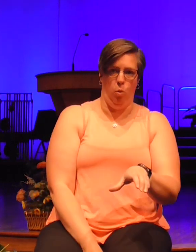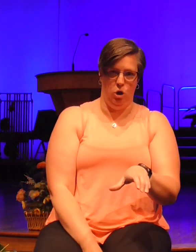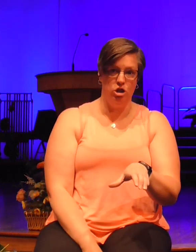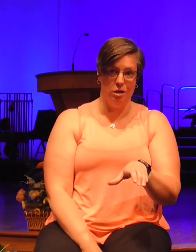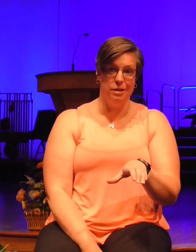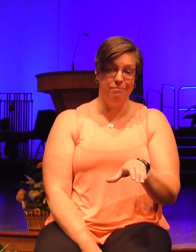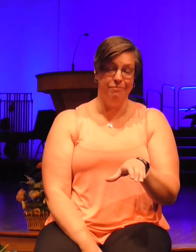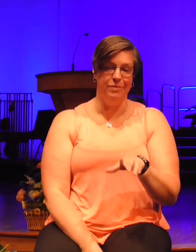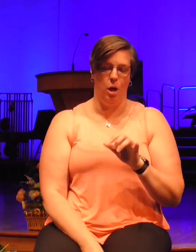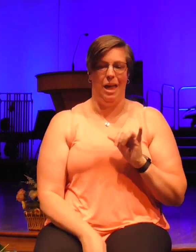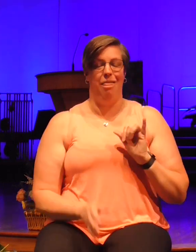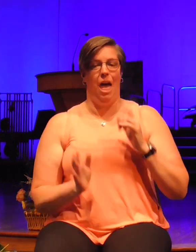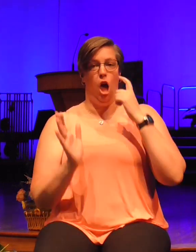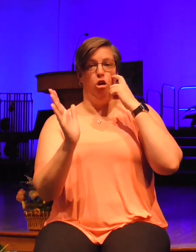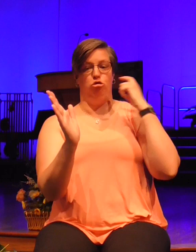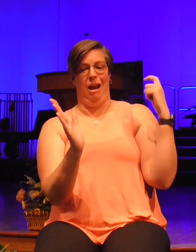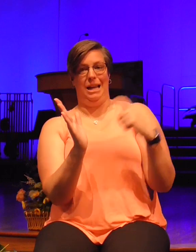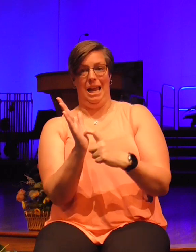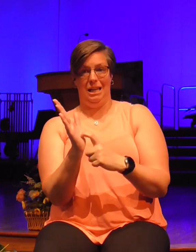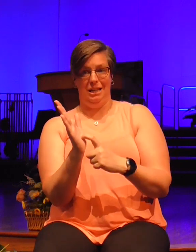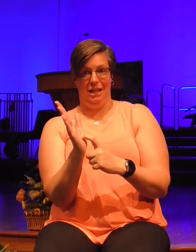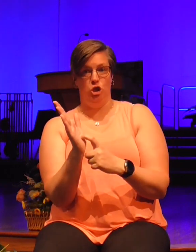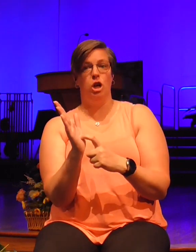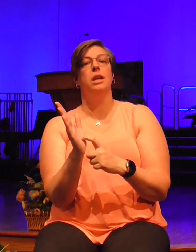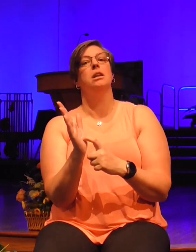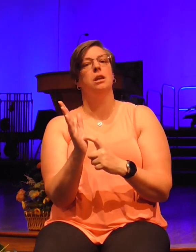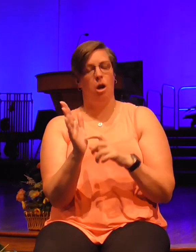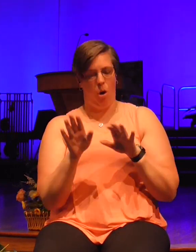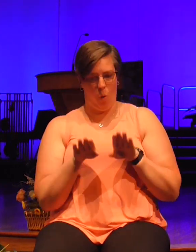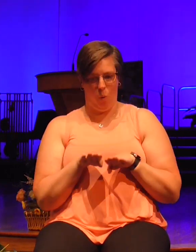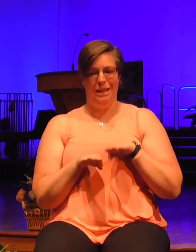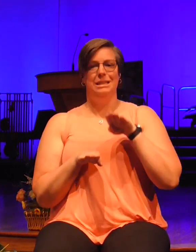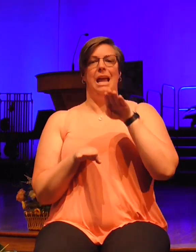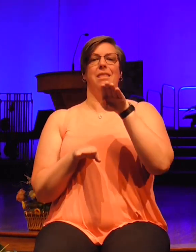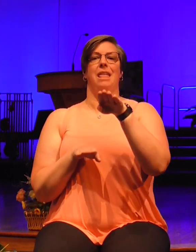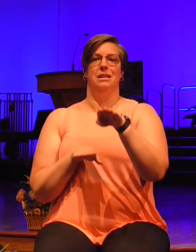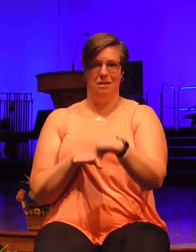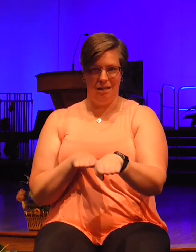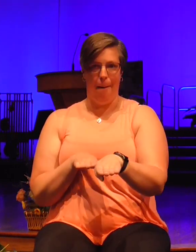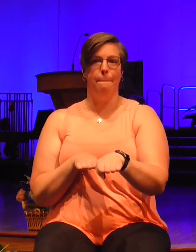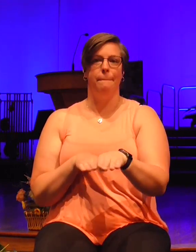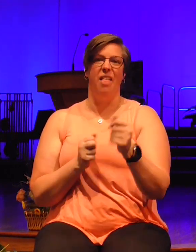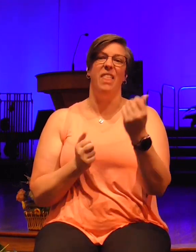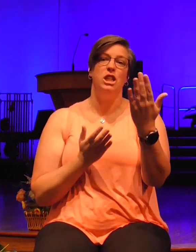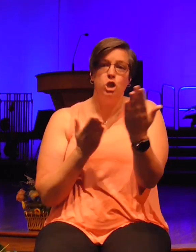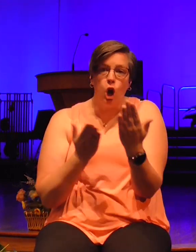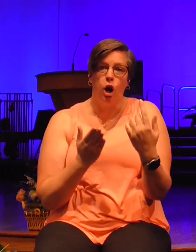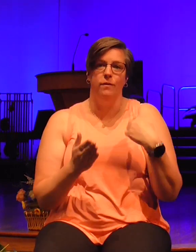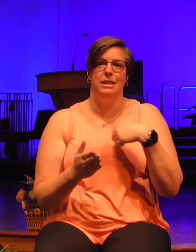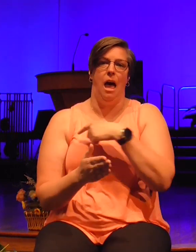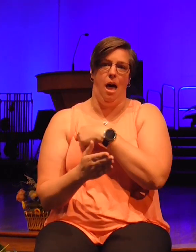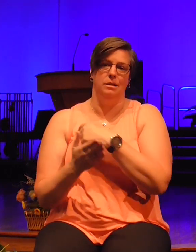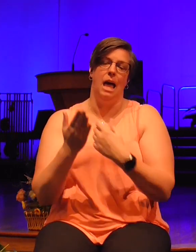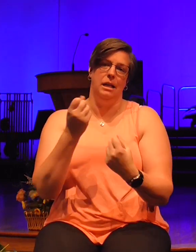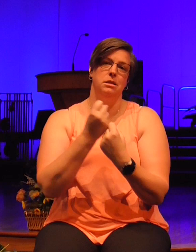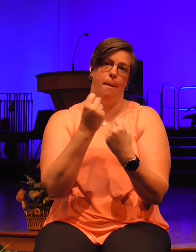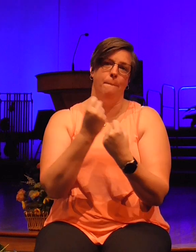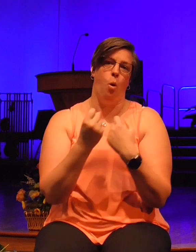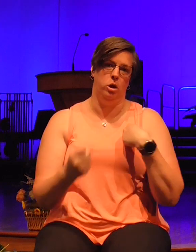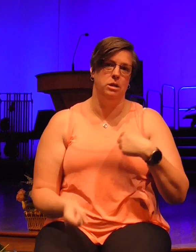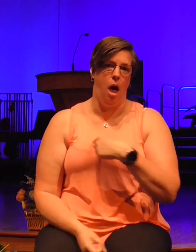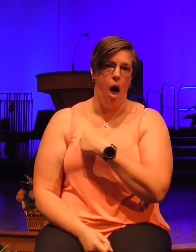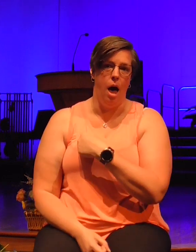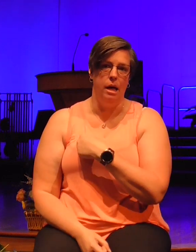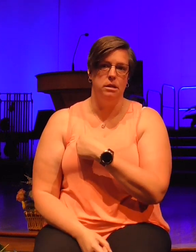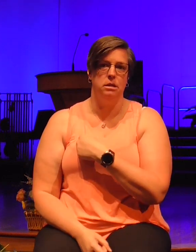the recognition of it, we can then begin to take steps forward that serve us and support us. So what am I